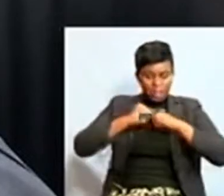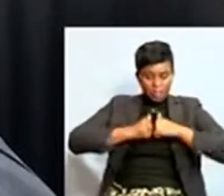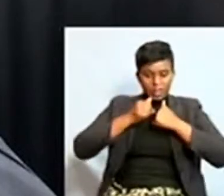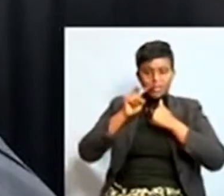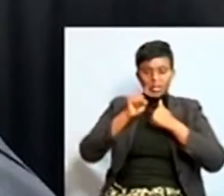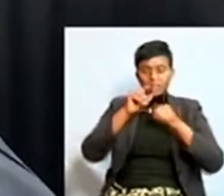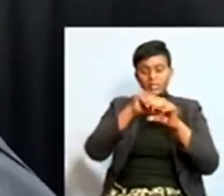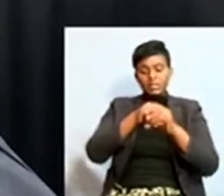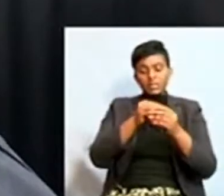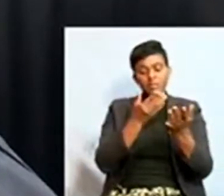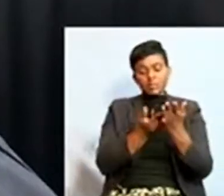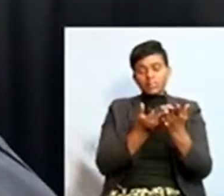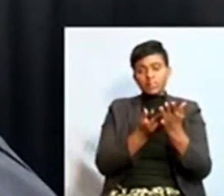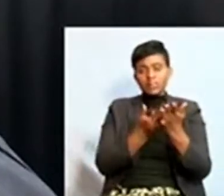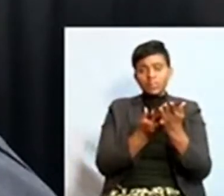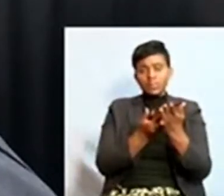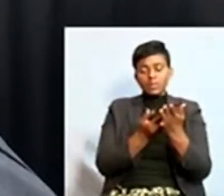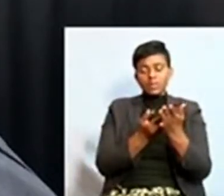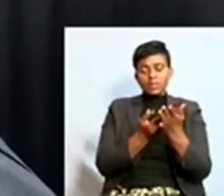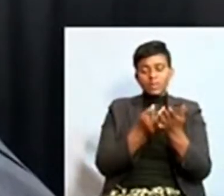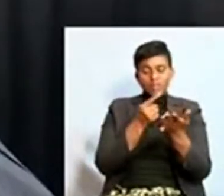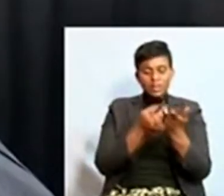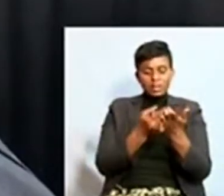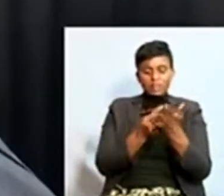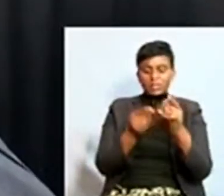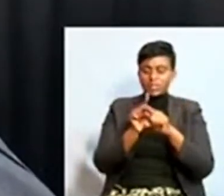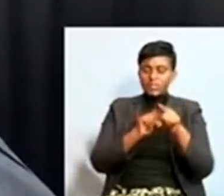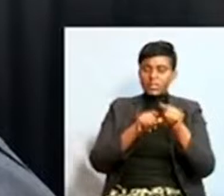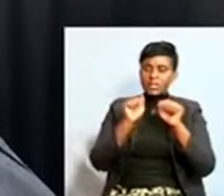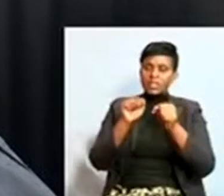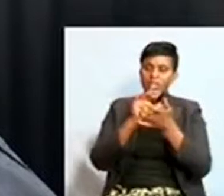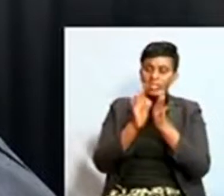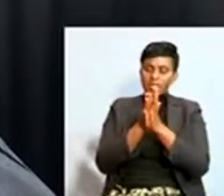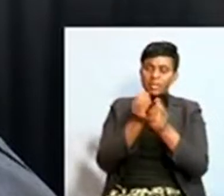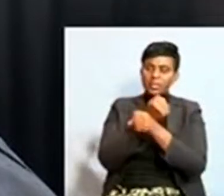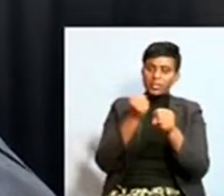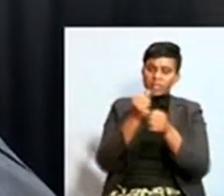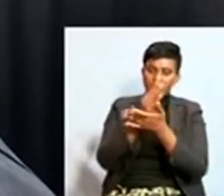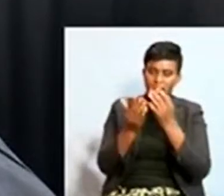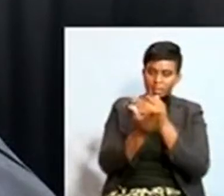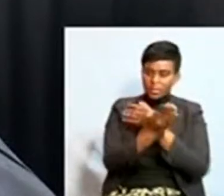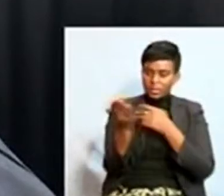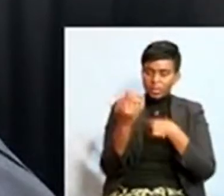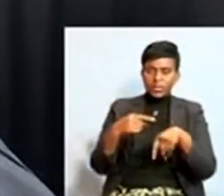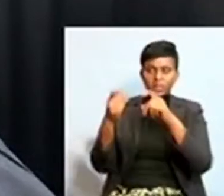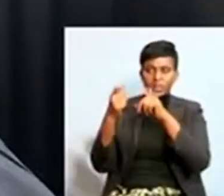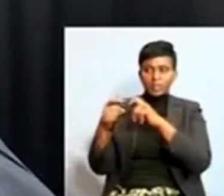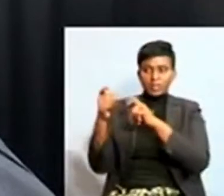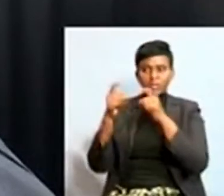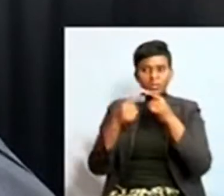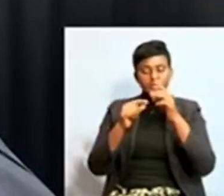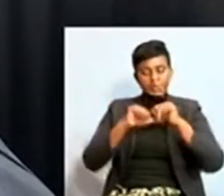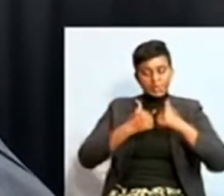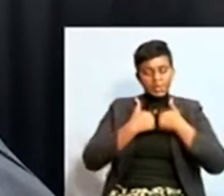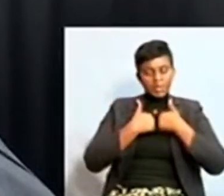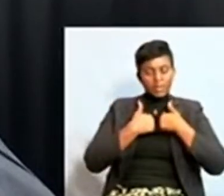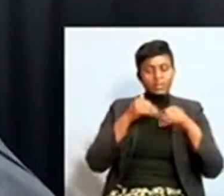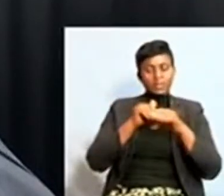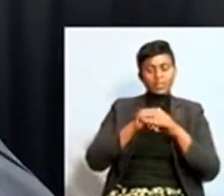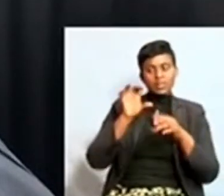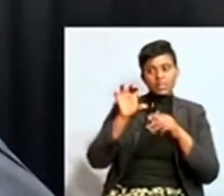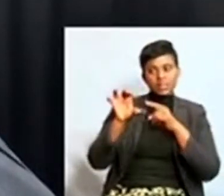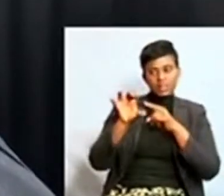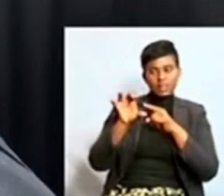part of this, and it might even be a solution to some of the challenges we're facing in the sectors that